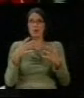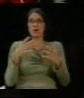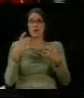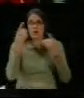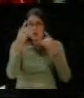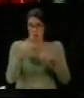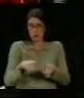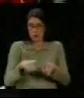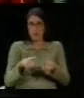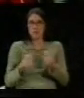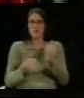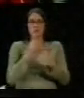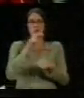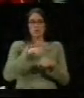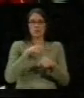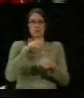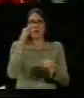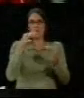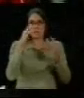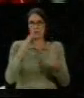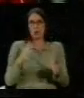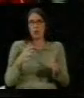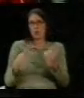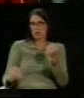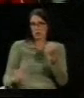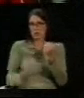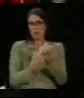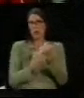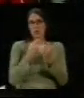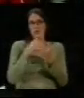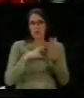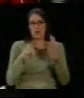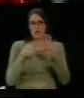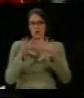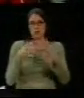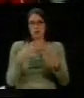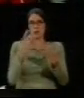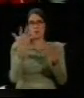to what this body decides it wants to do.